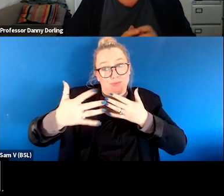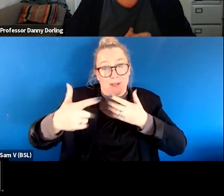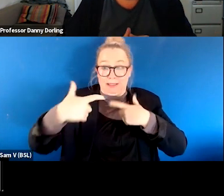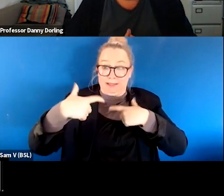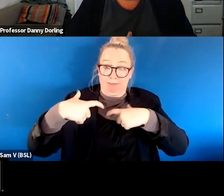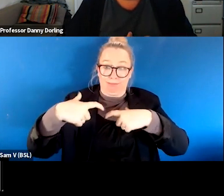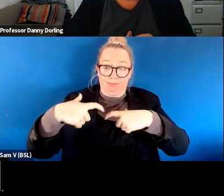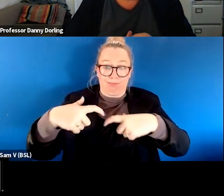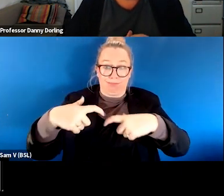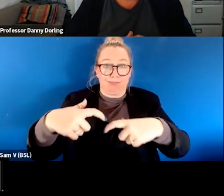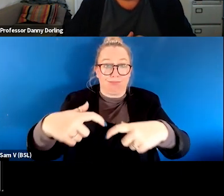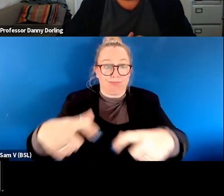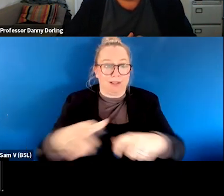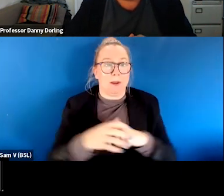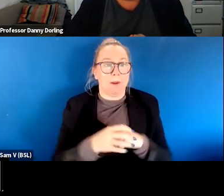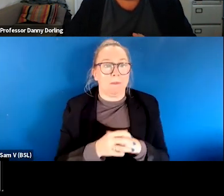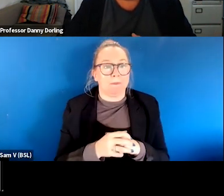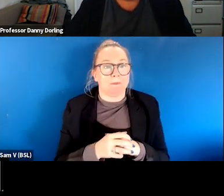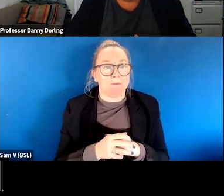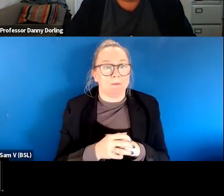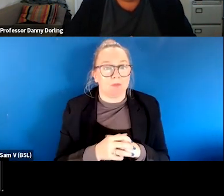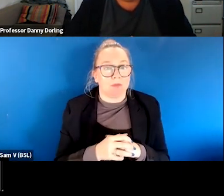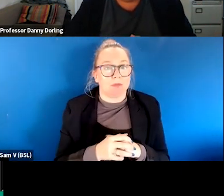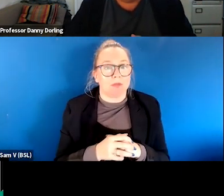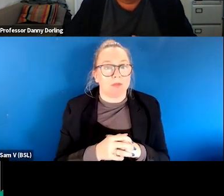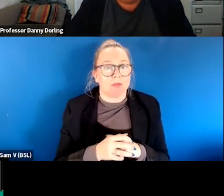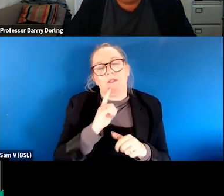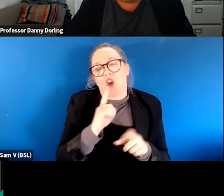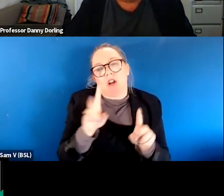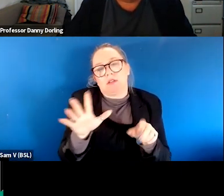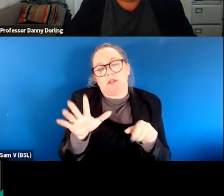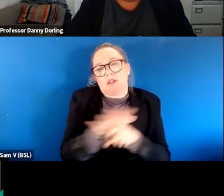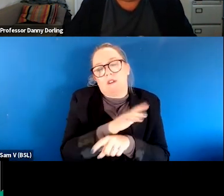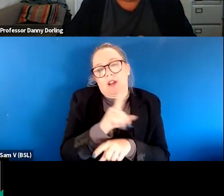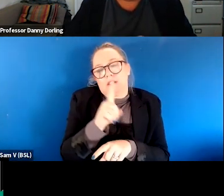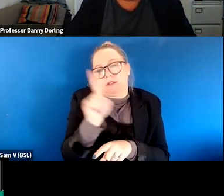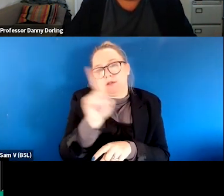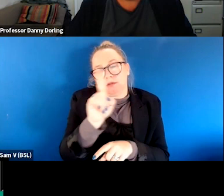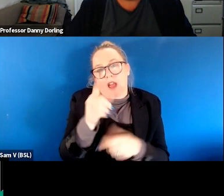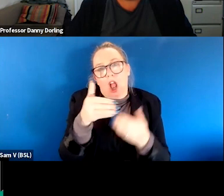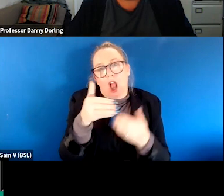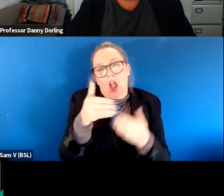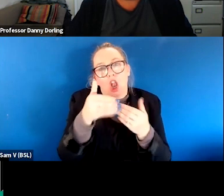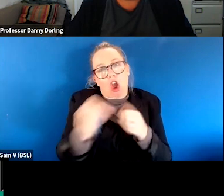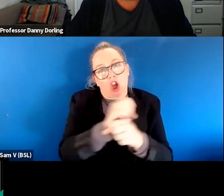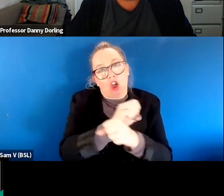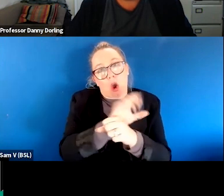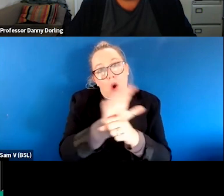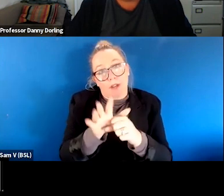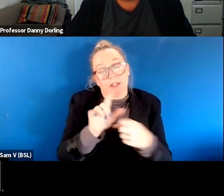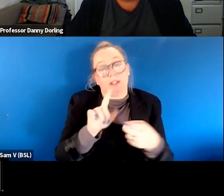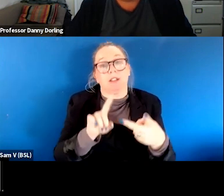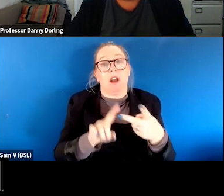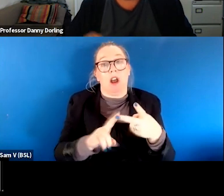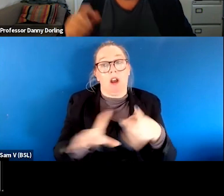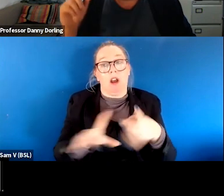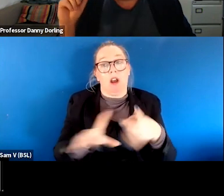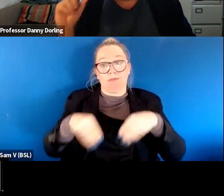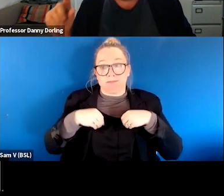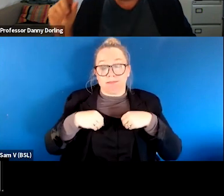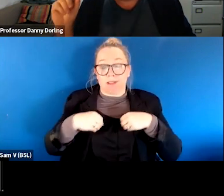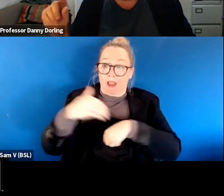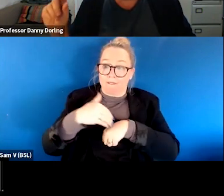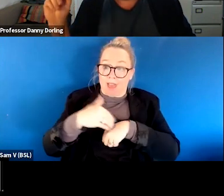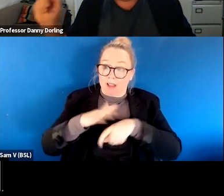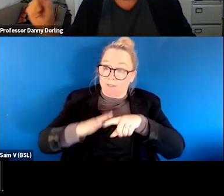Secondly, I've not touched on issues of long COVID or the possible long-term effects of people having this illness in the future. That is,